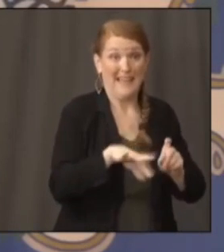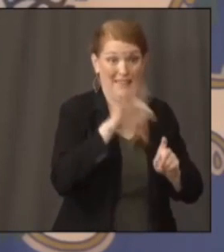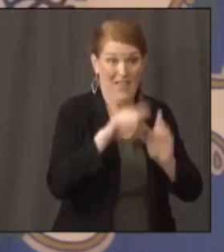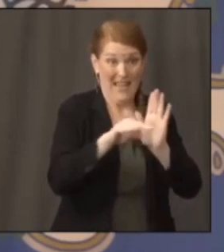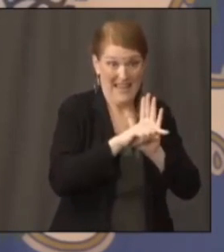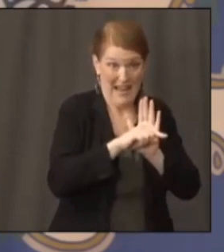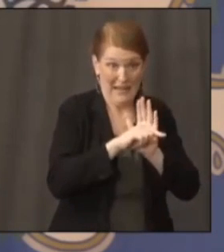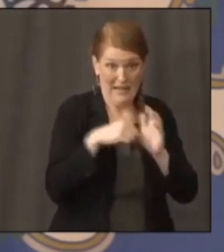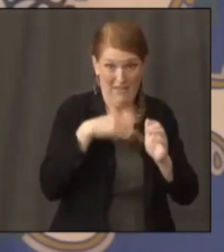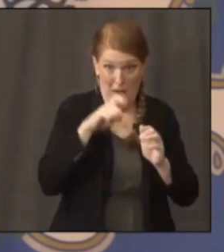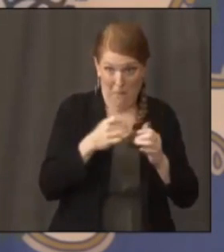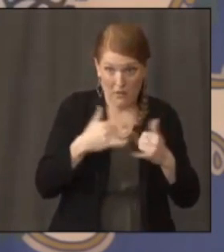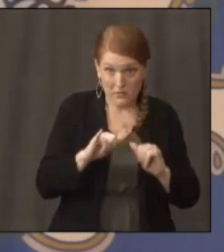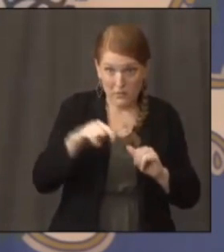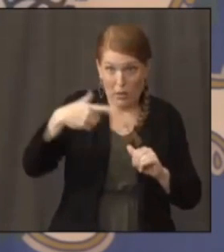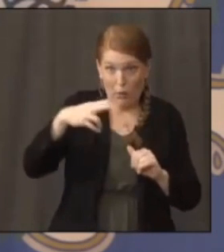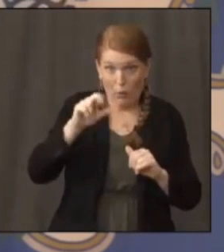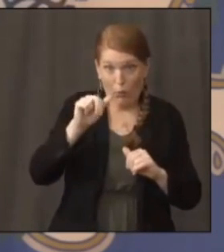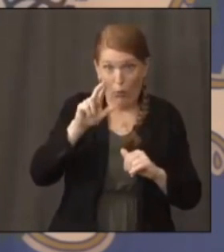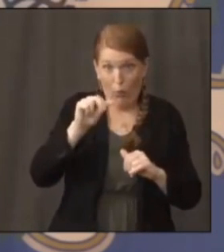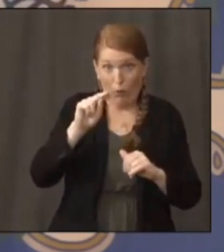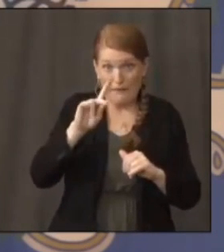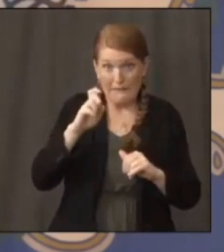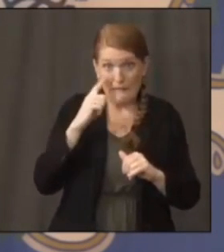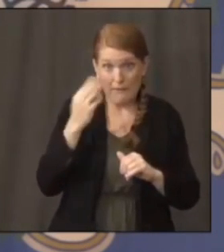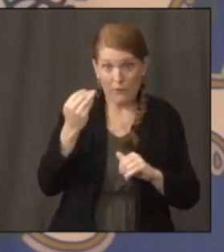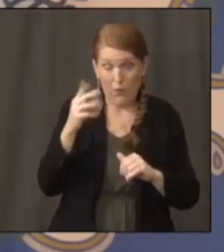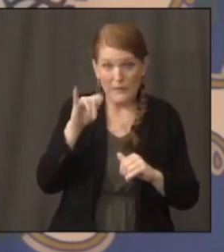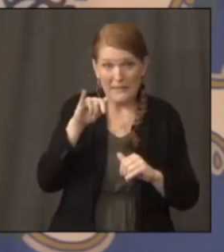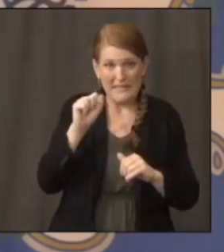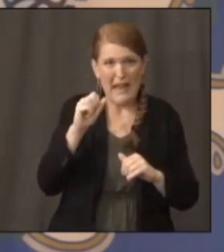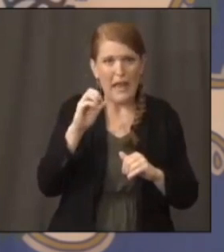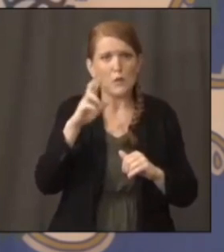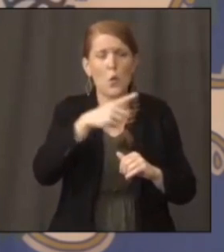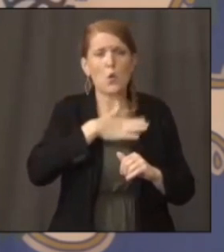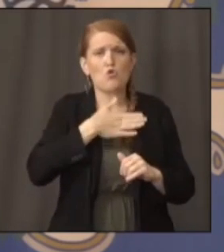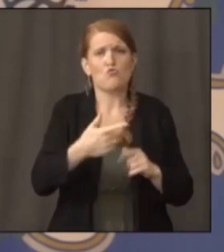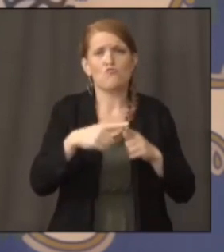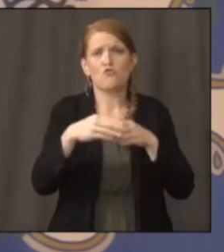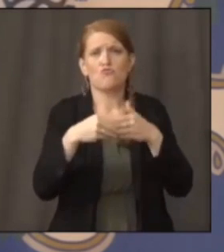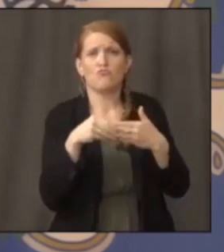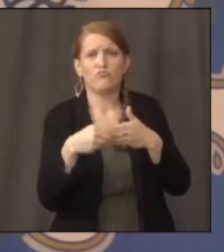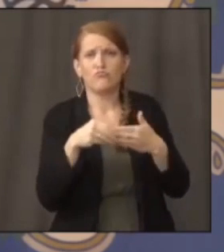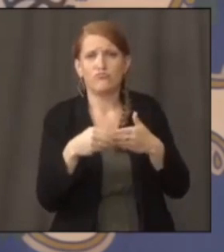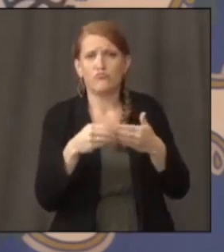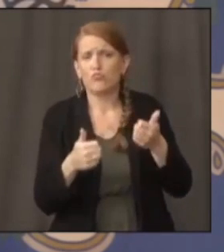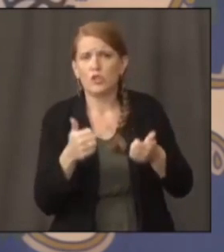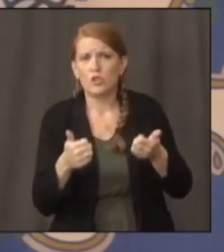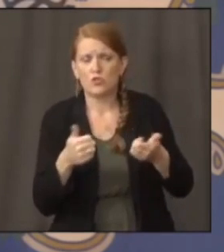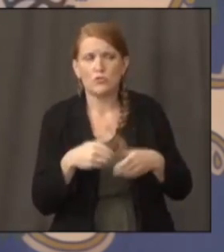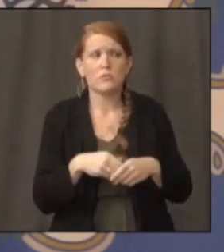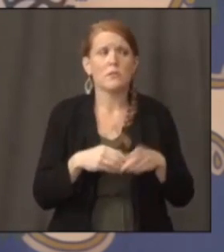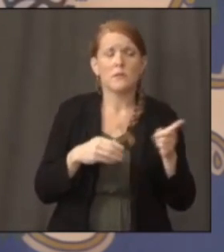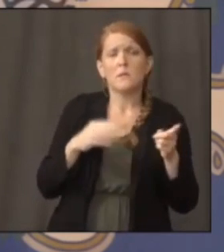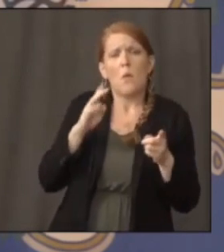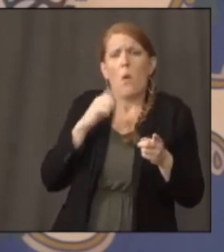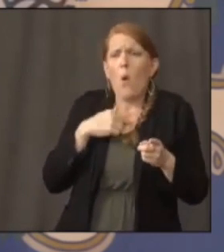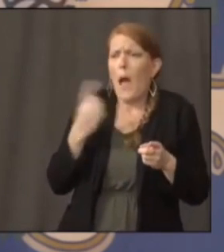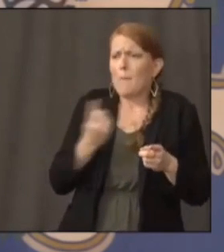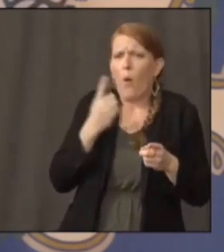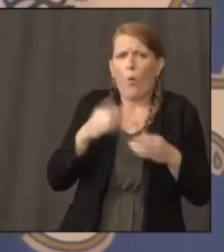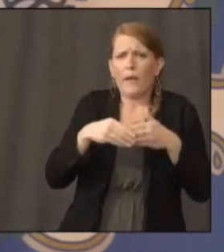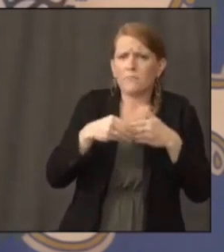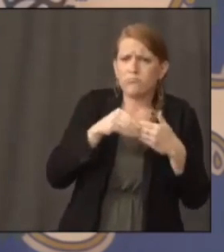as circumstances change, and I'm looking down at Florida and Texas and California. Their infection rates are dropping quite a